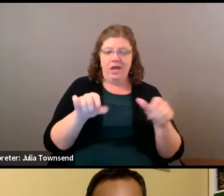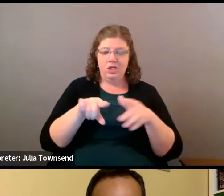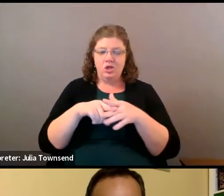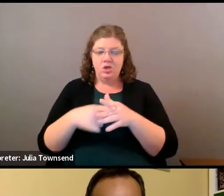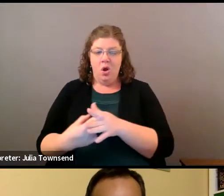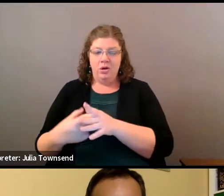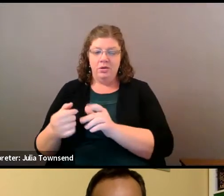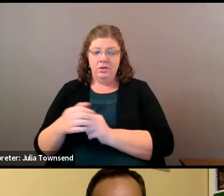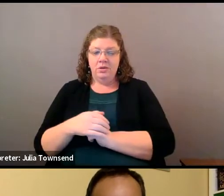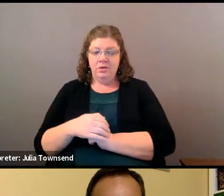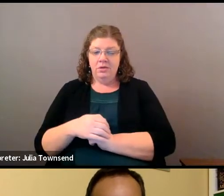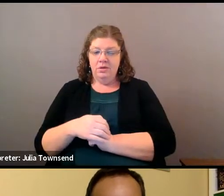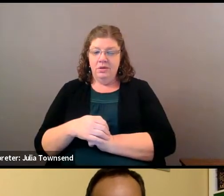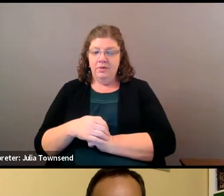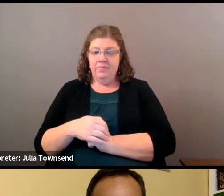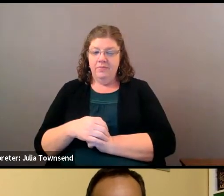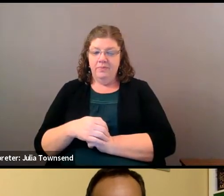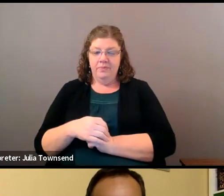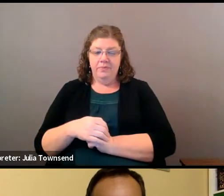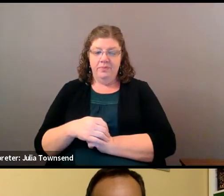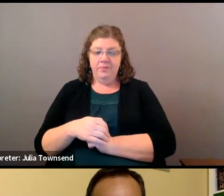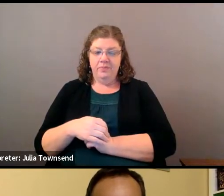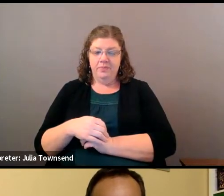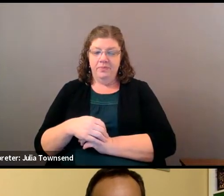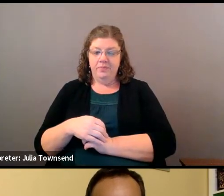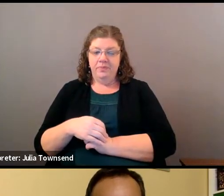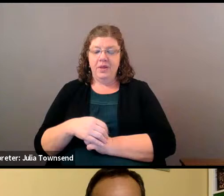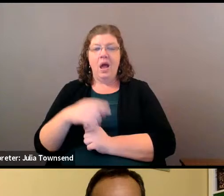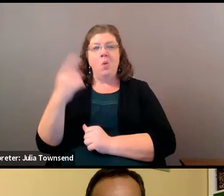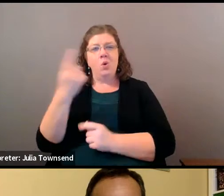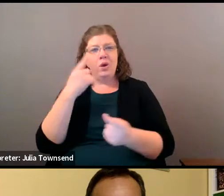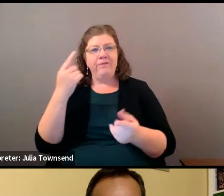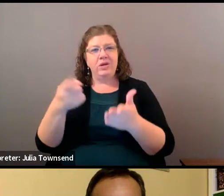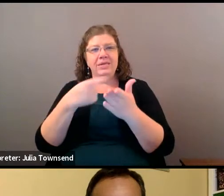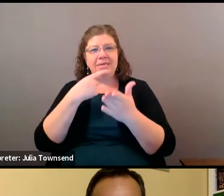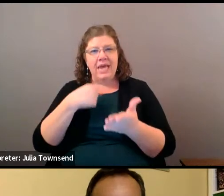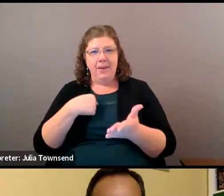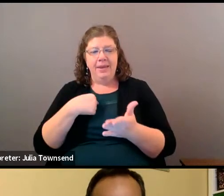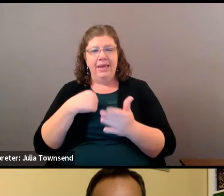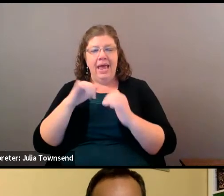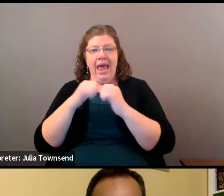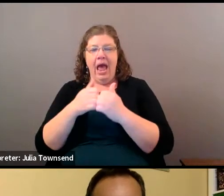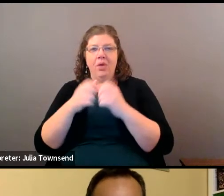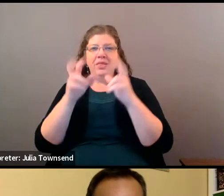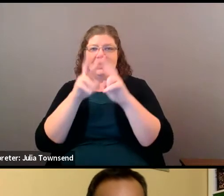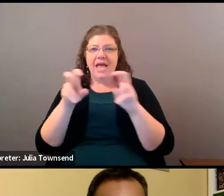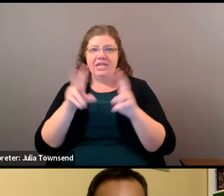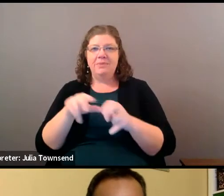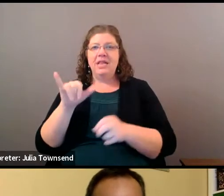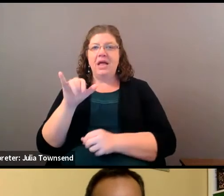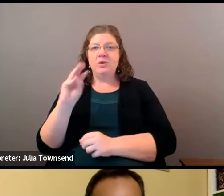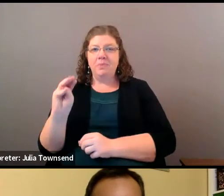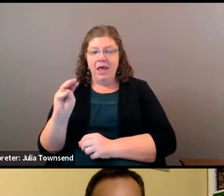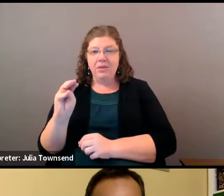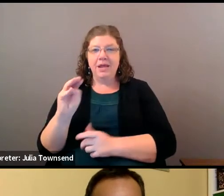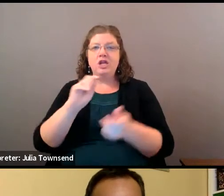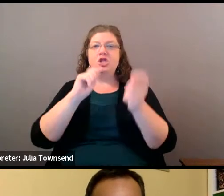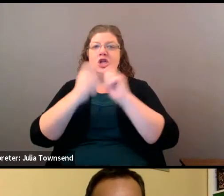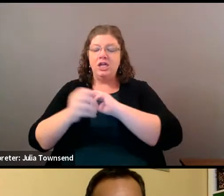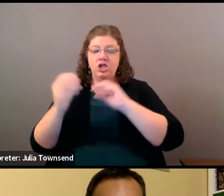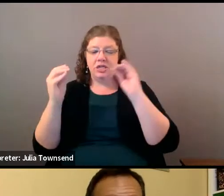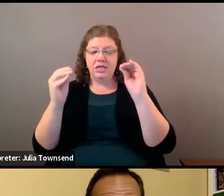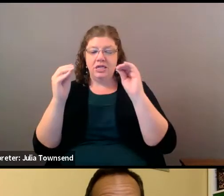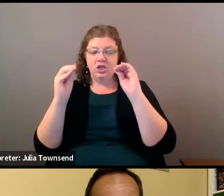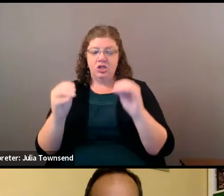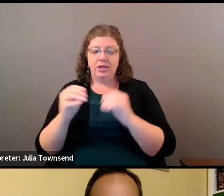you can reach your goal. I wonder if you could tell us how the assessments in illustrative mathematics change the teaching.